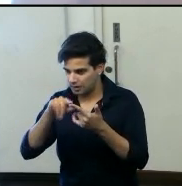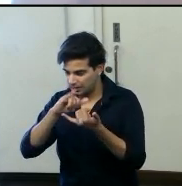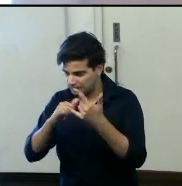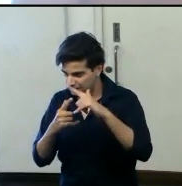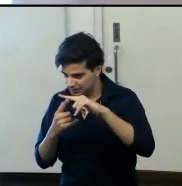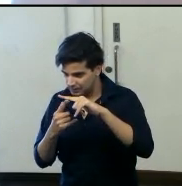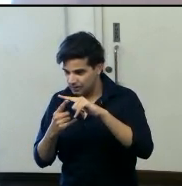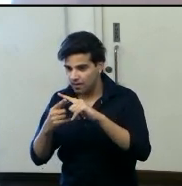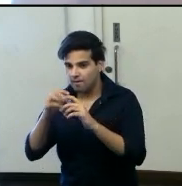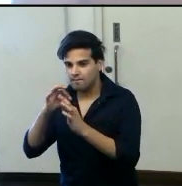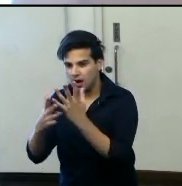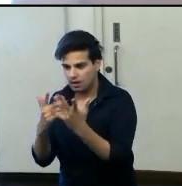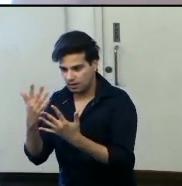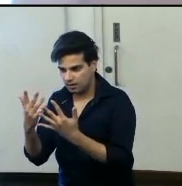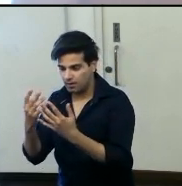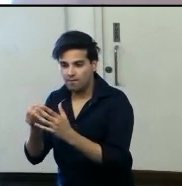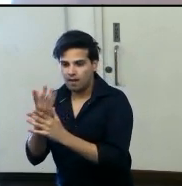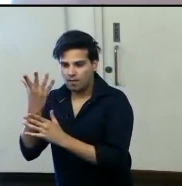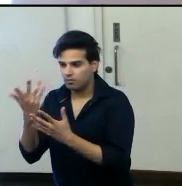had fallen down.